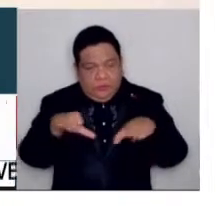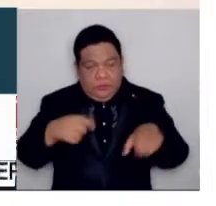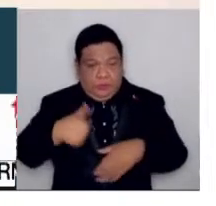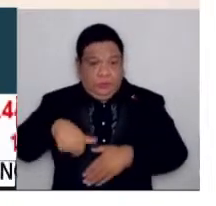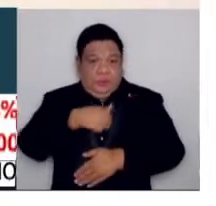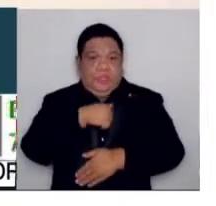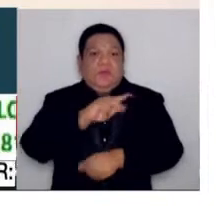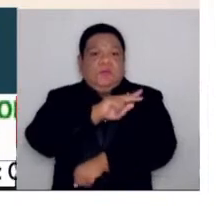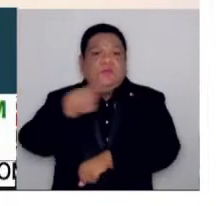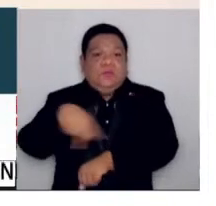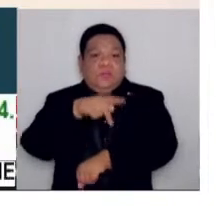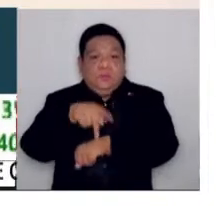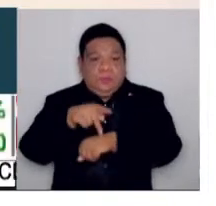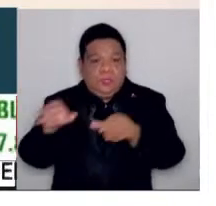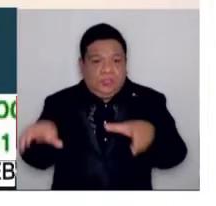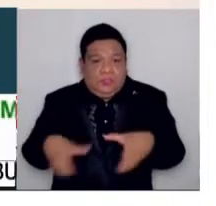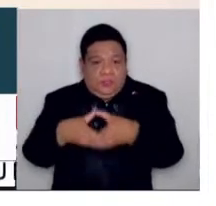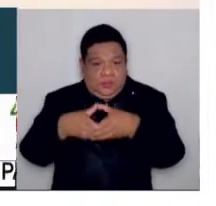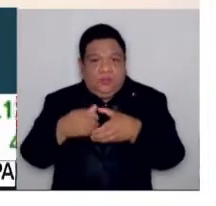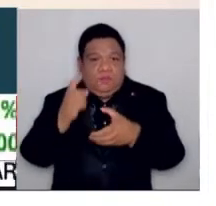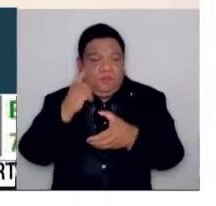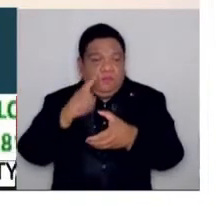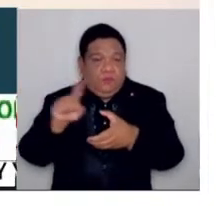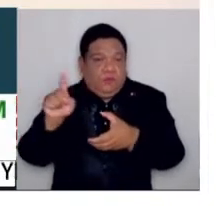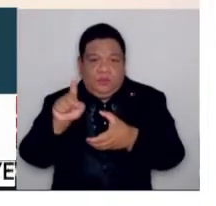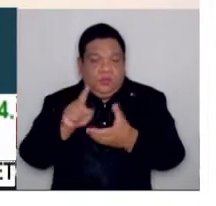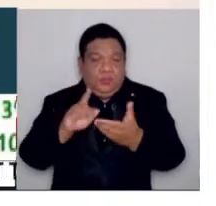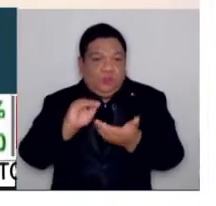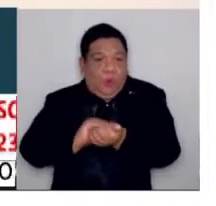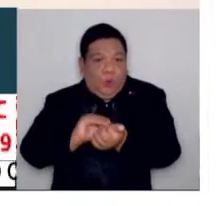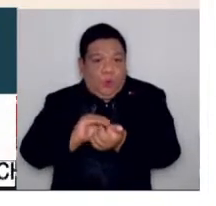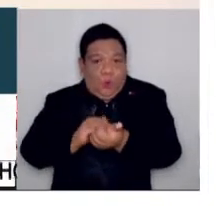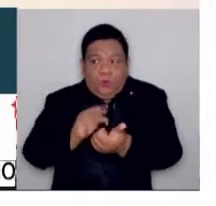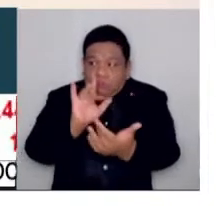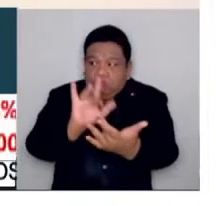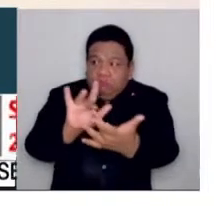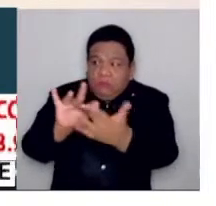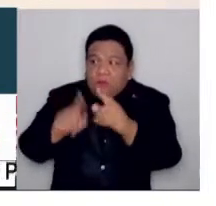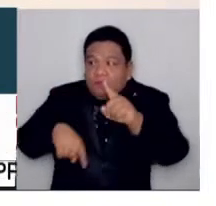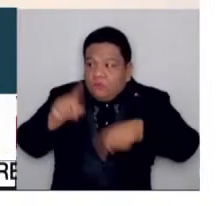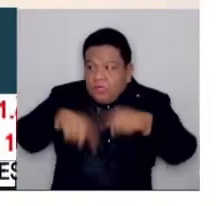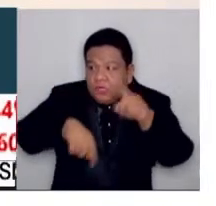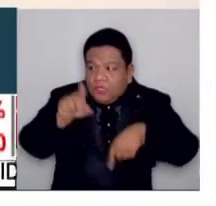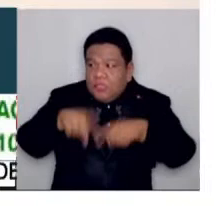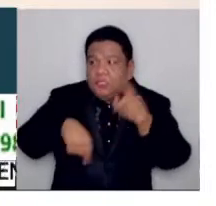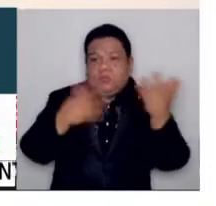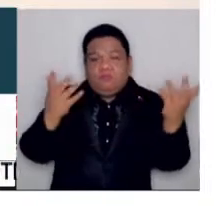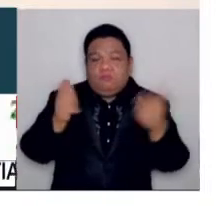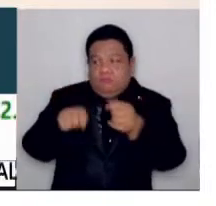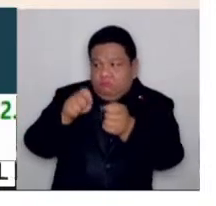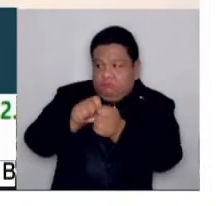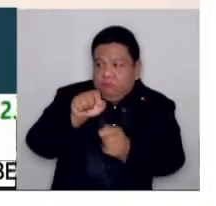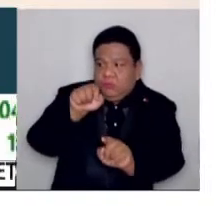of Physicians are now reaching out to some of our friends, no, particularly